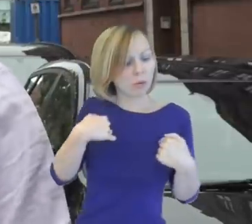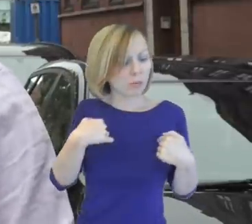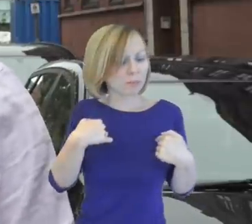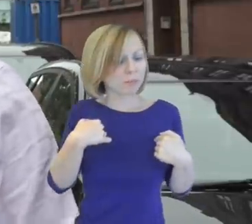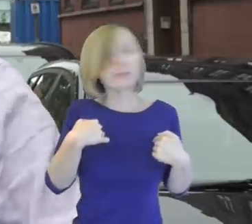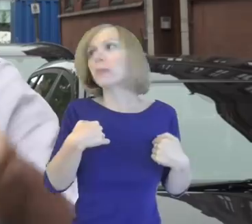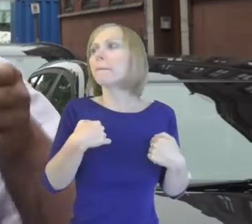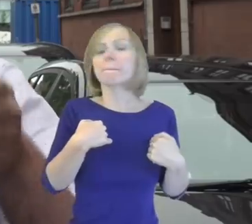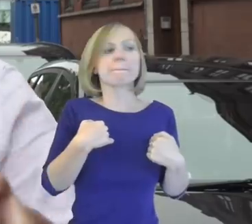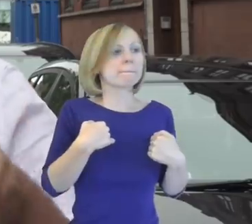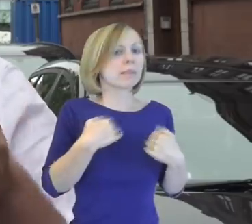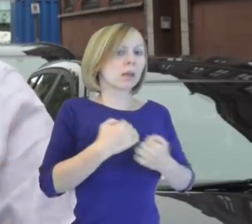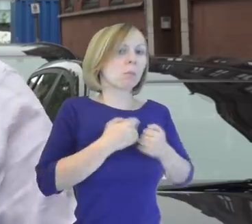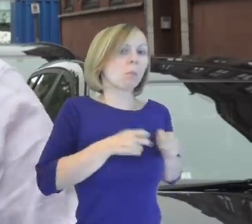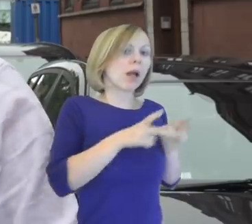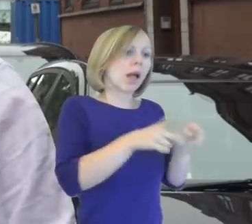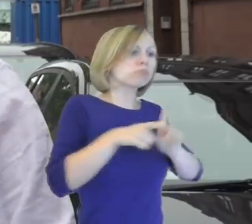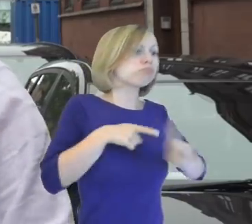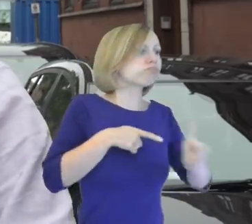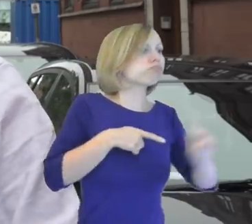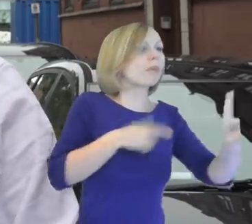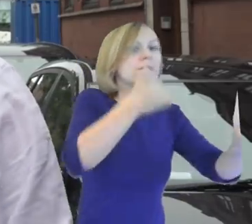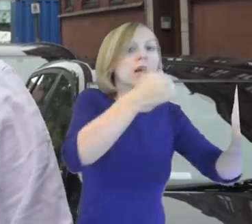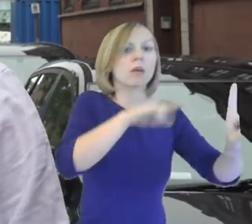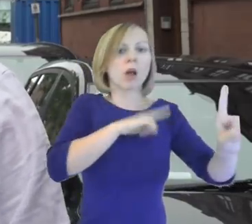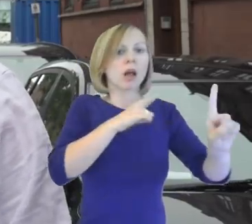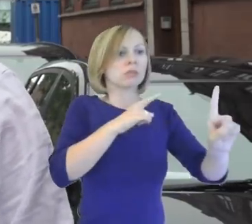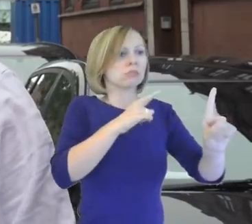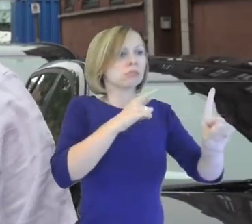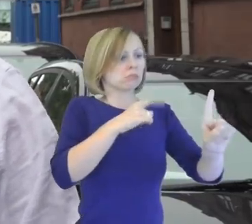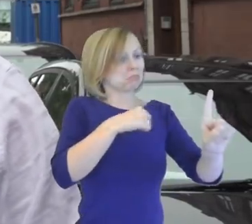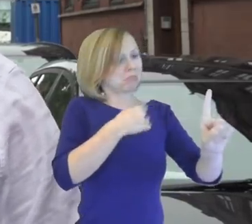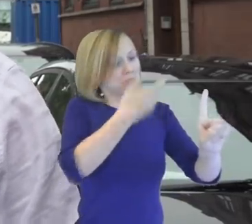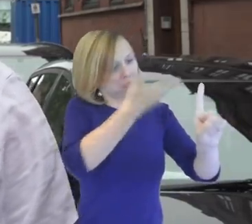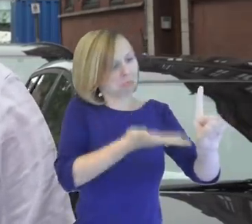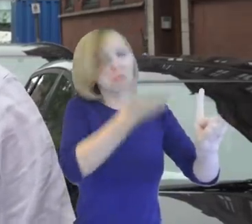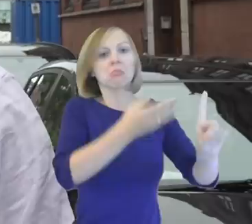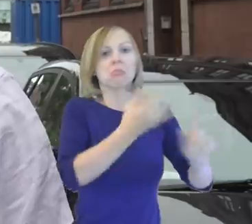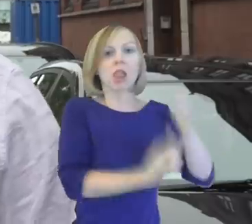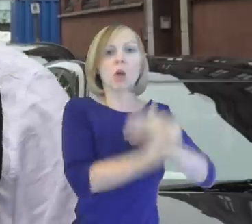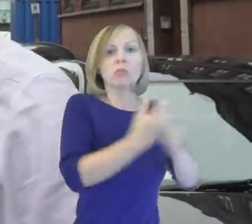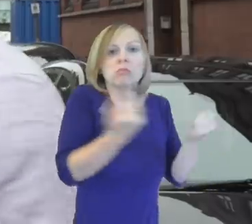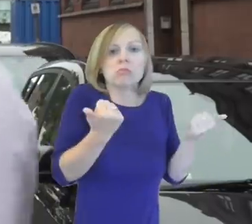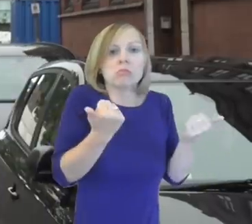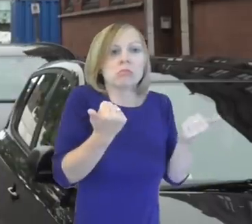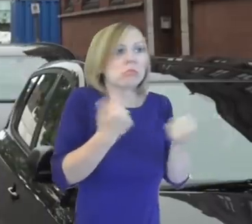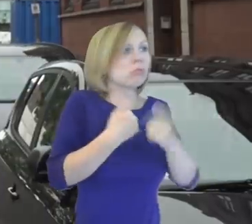not matter, for we walk alone, and therefore we can walk wherever we want.